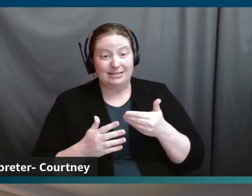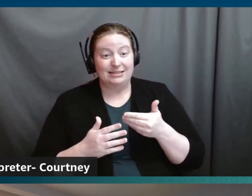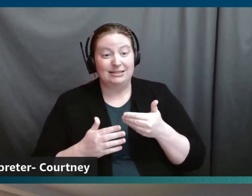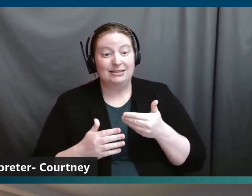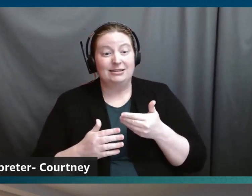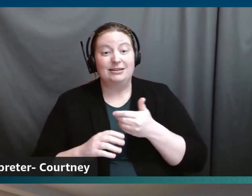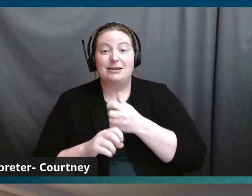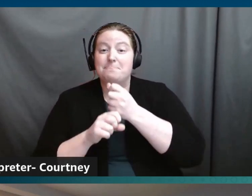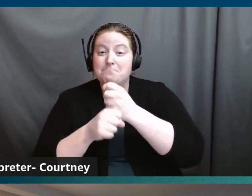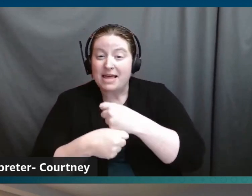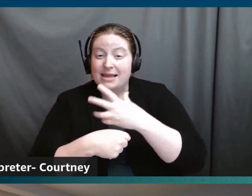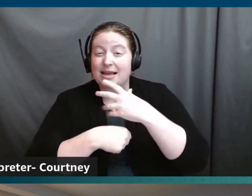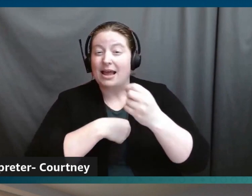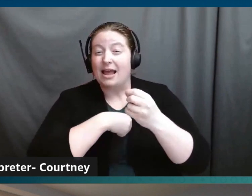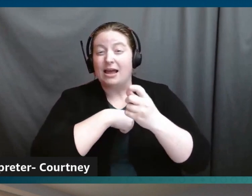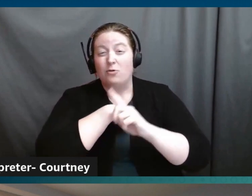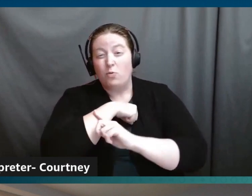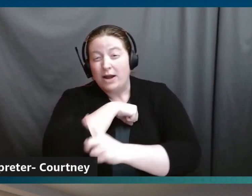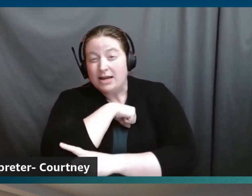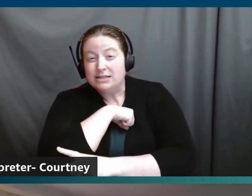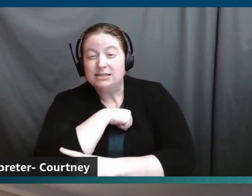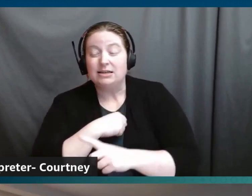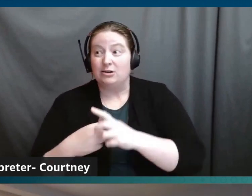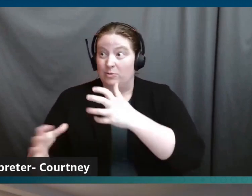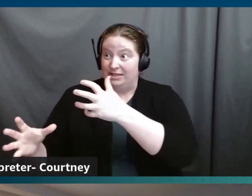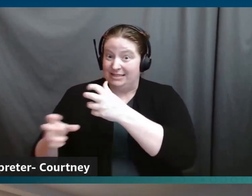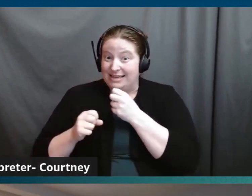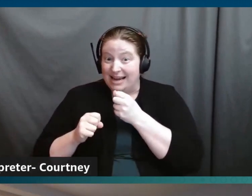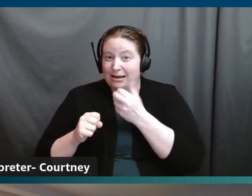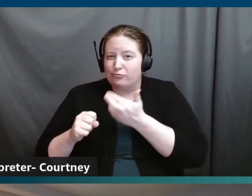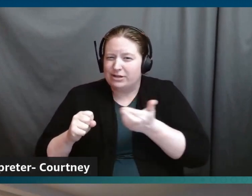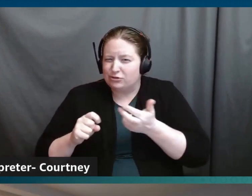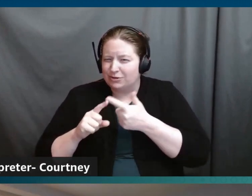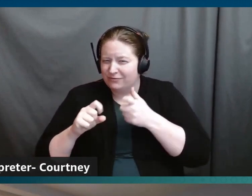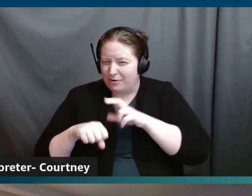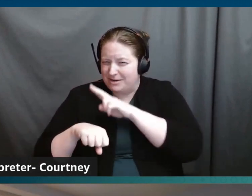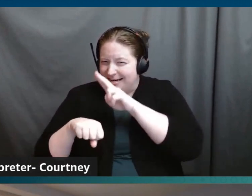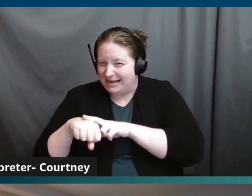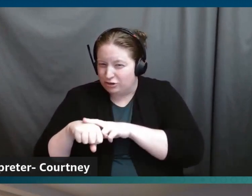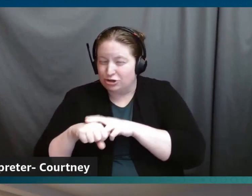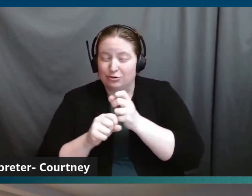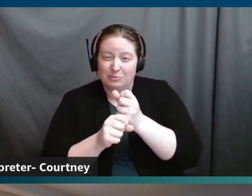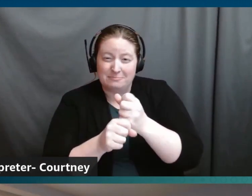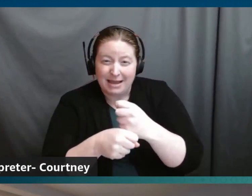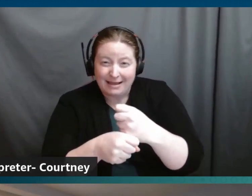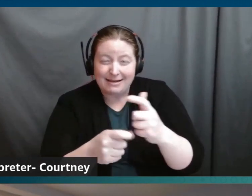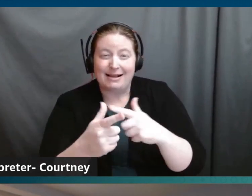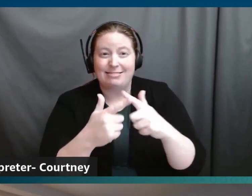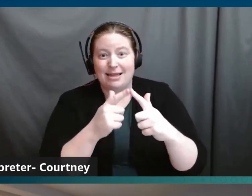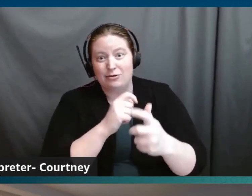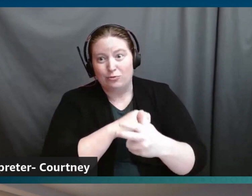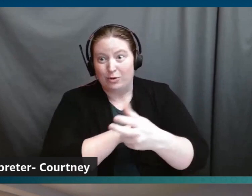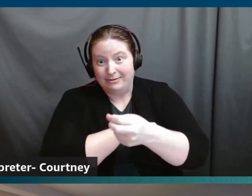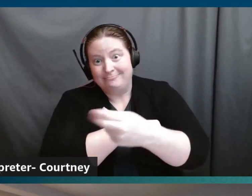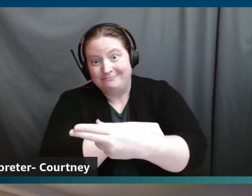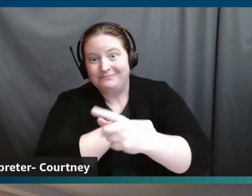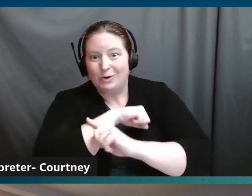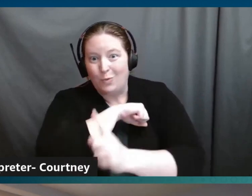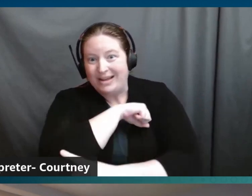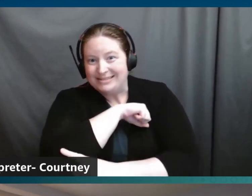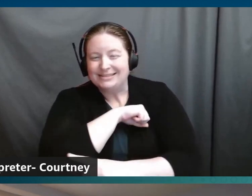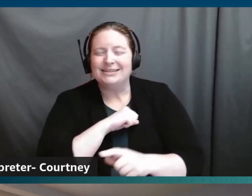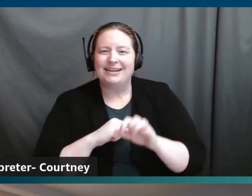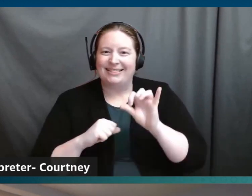make, and waste, meaning we take resources from nature, we make things, and then we waste them, is no